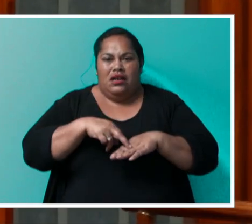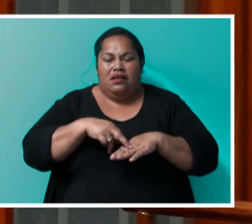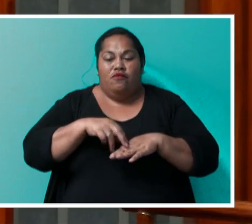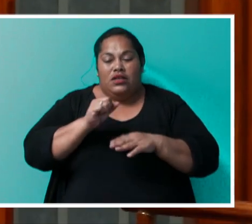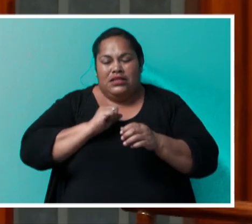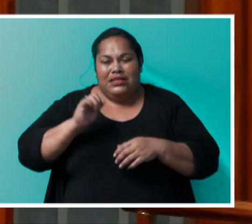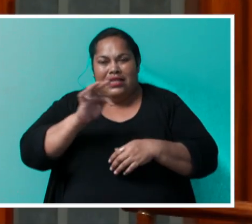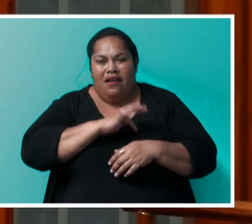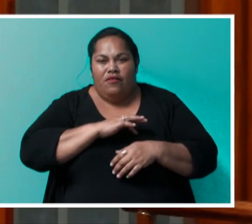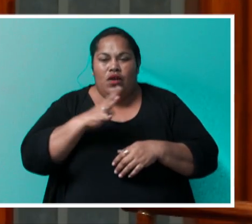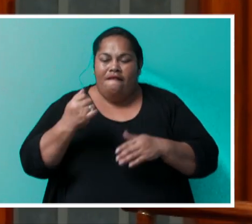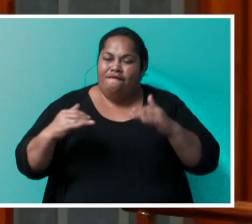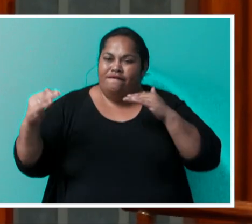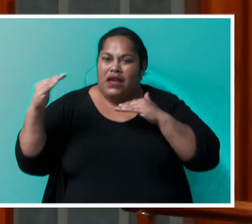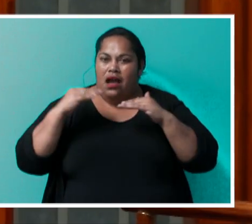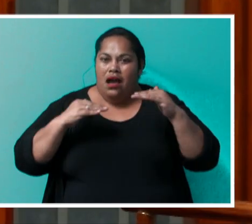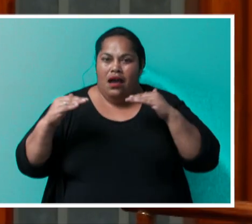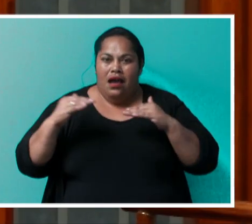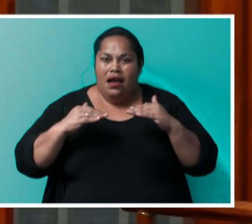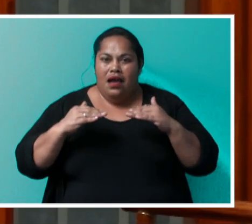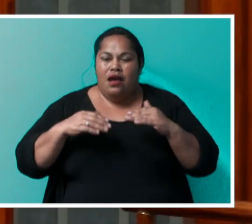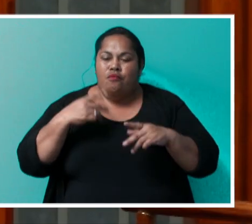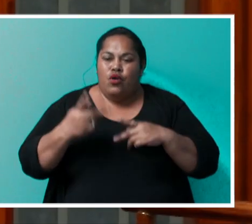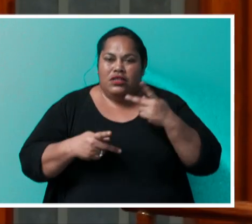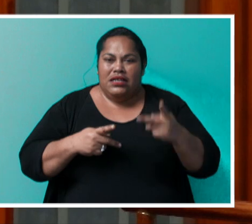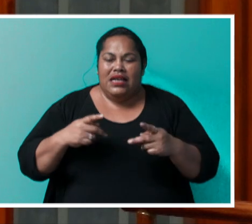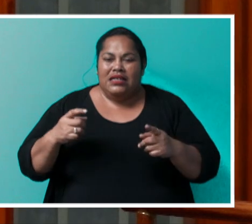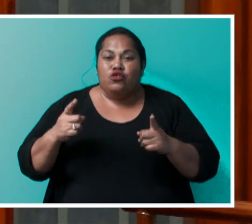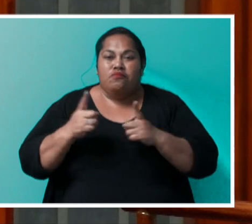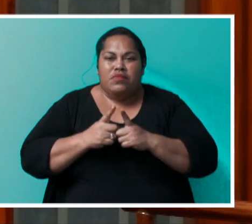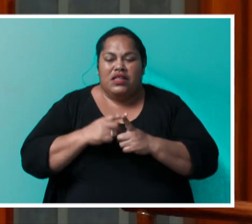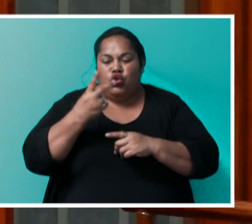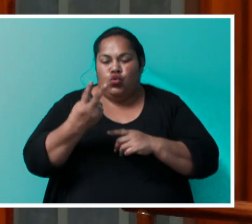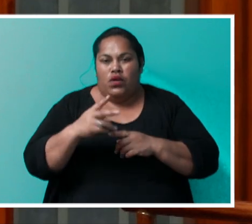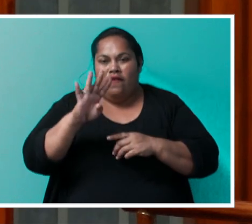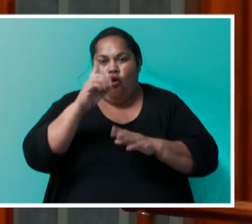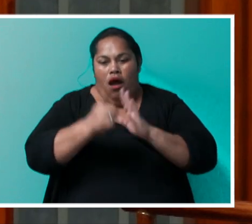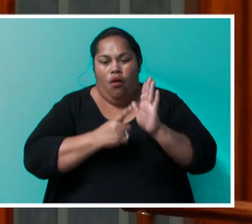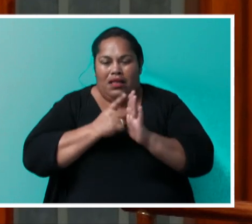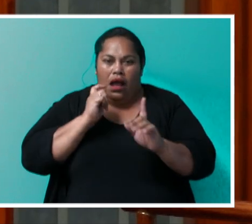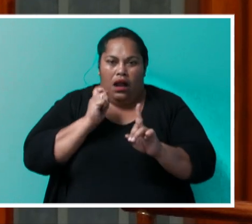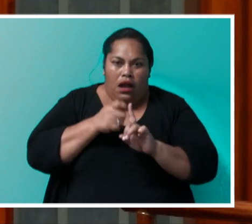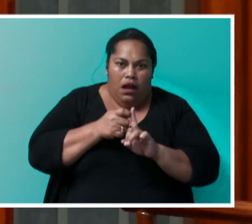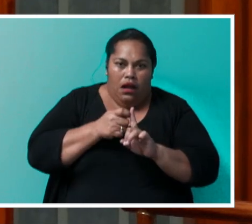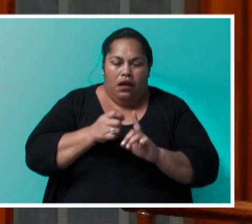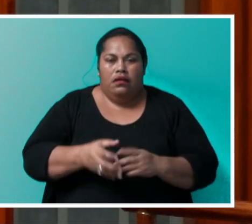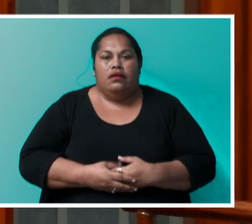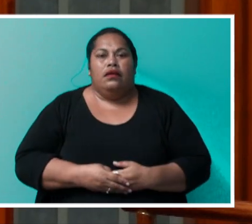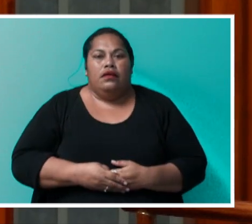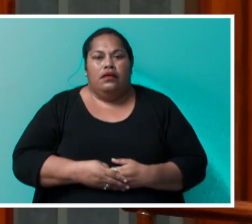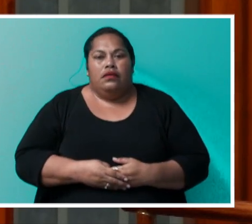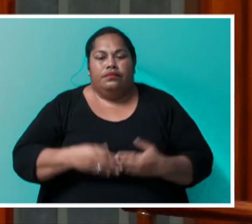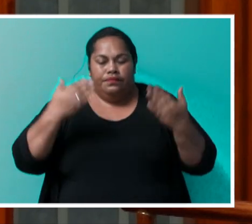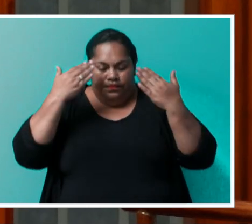fair first-in, first-out process and to meet the pilot's 24-hour target. Mr. Speaker, let me